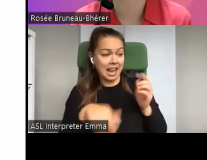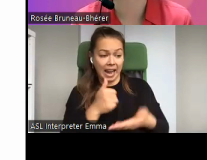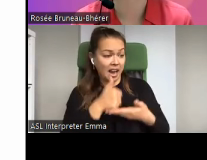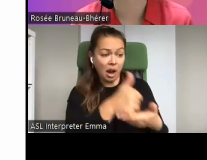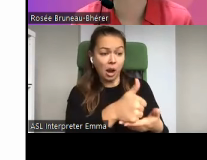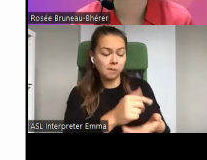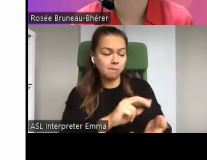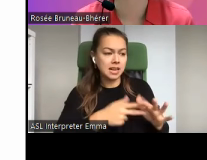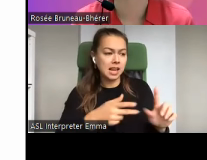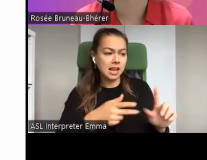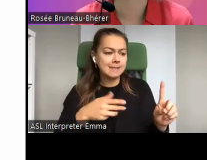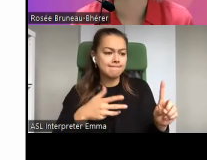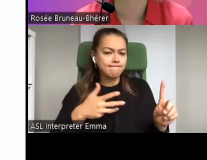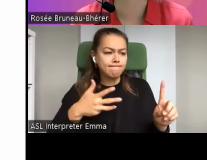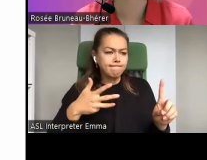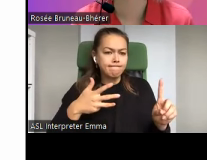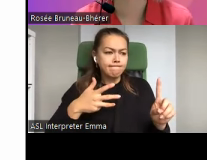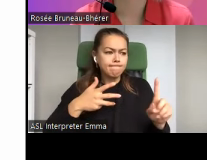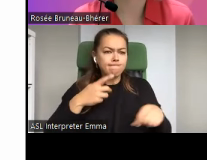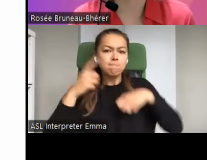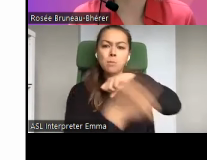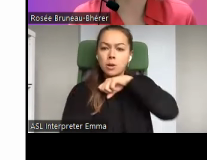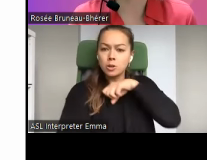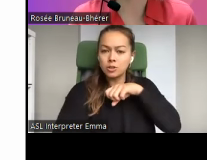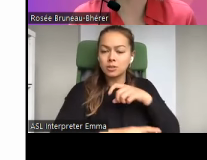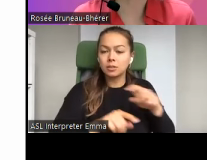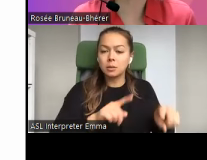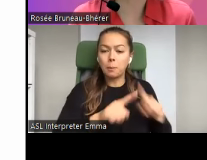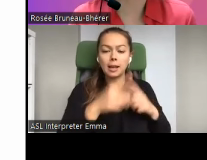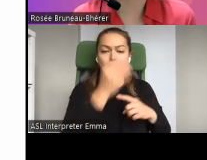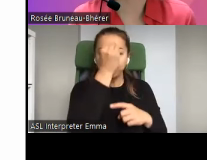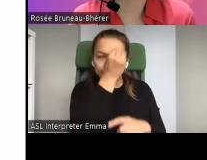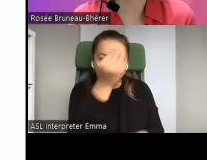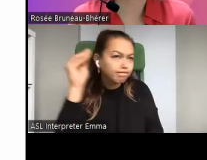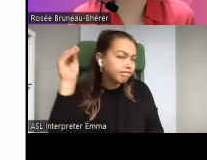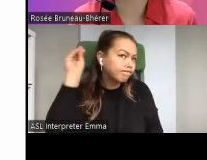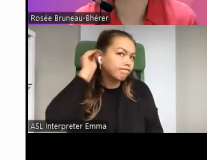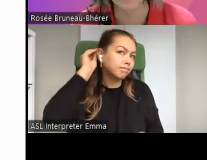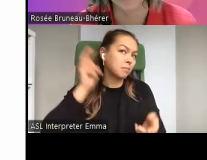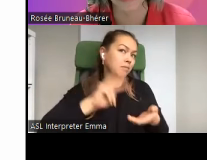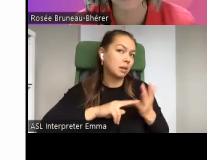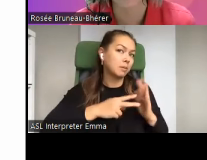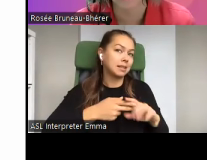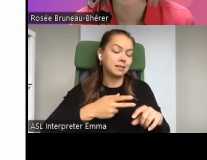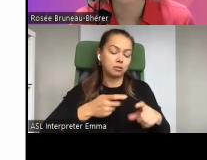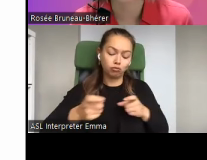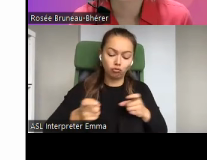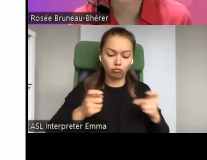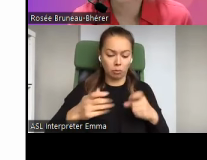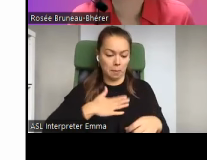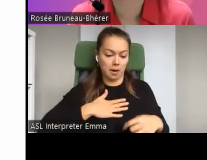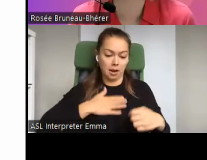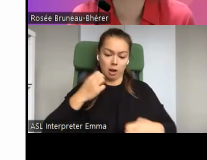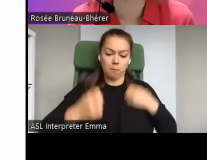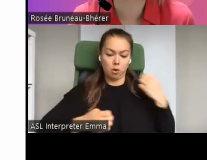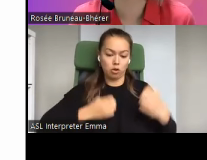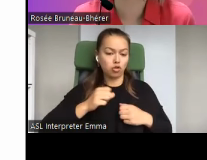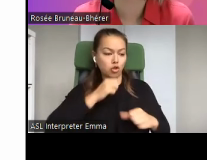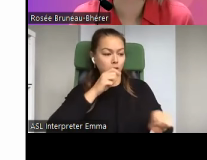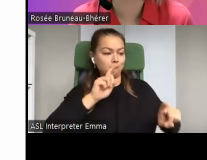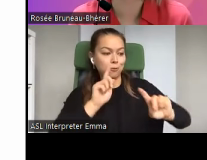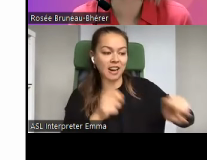But being aware of that helps us not to react to our own emotions and to theirs. We ask kids not to